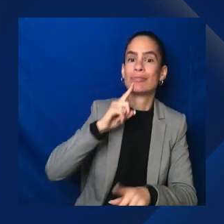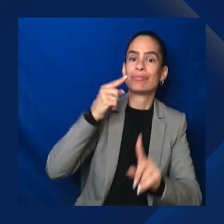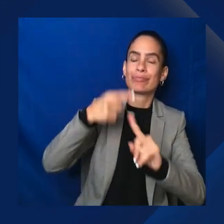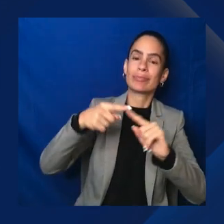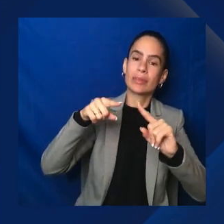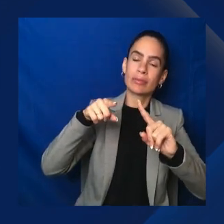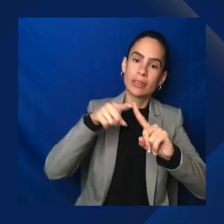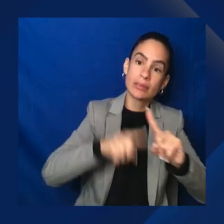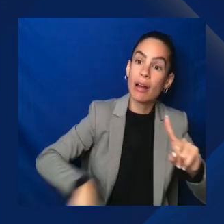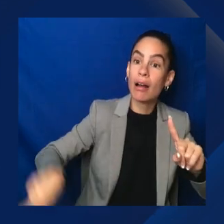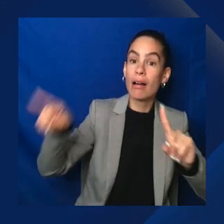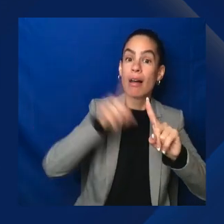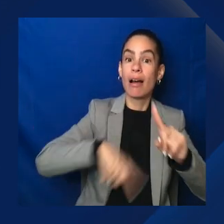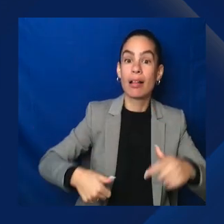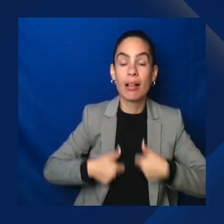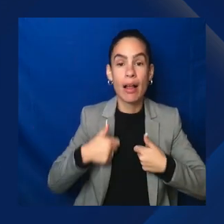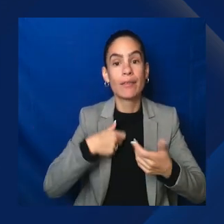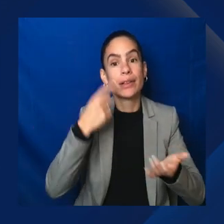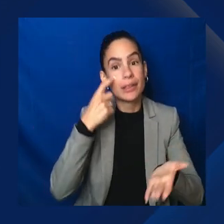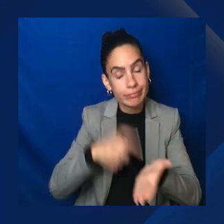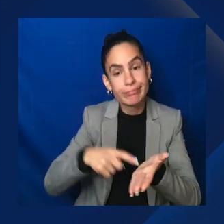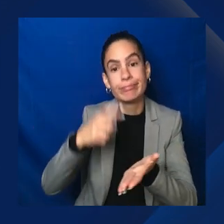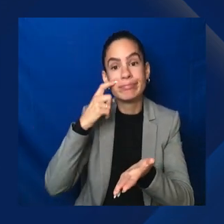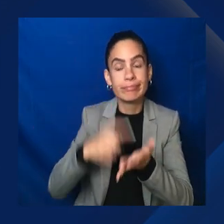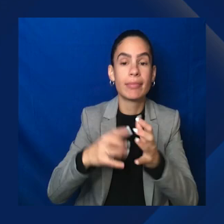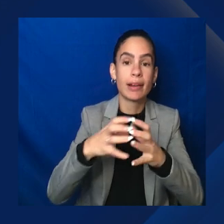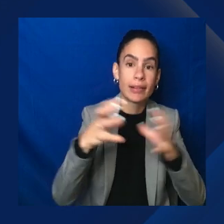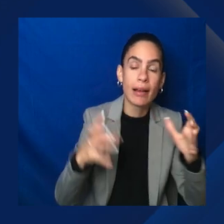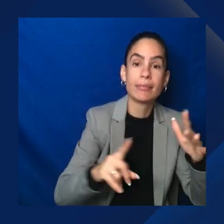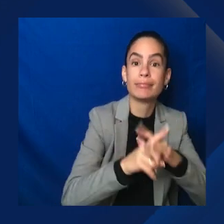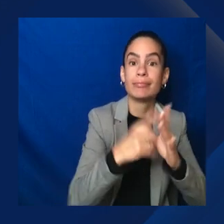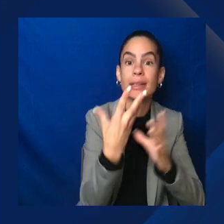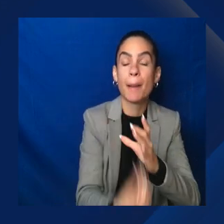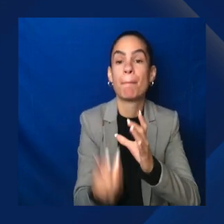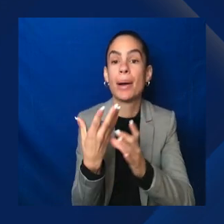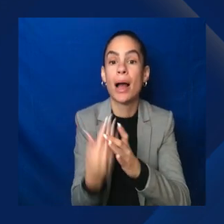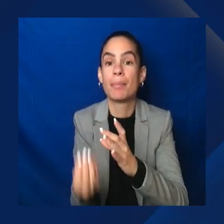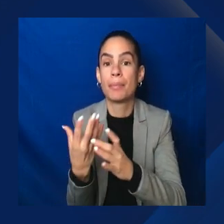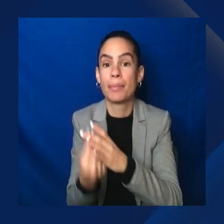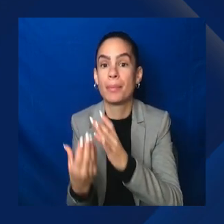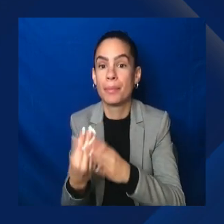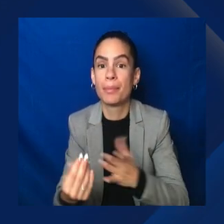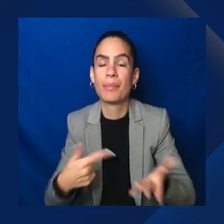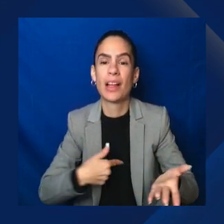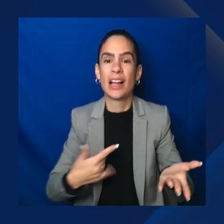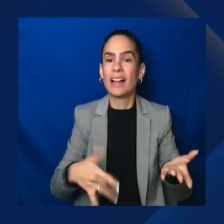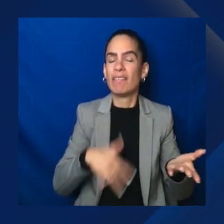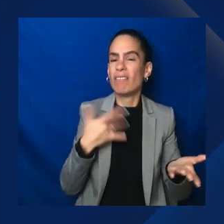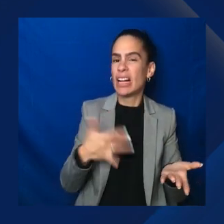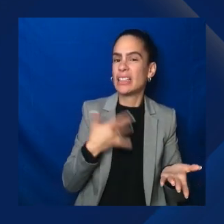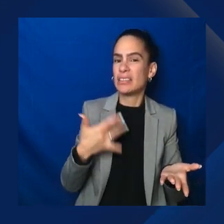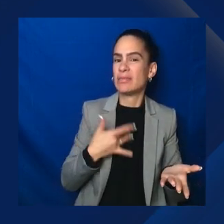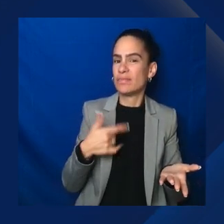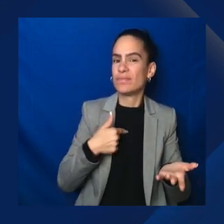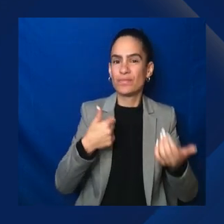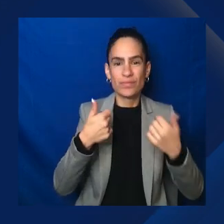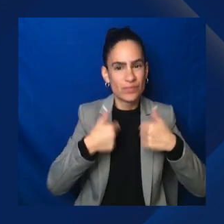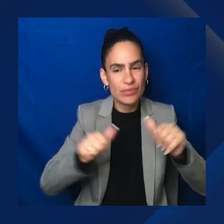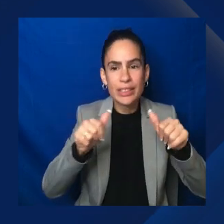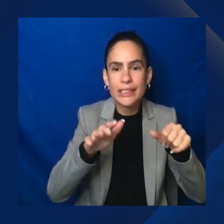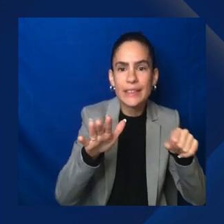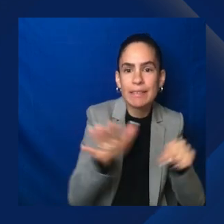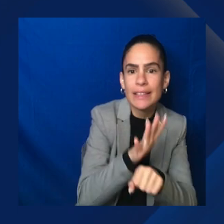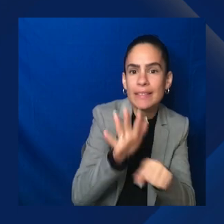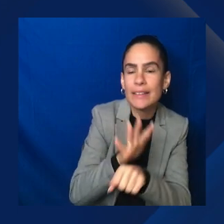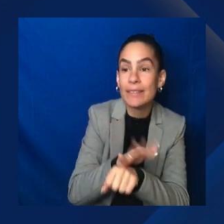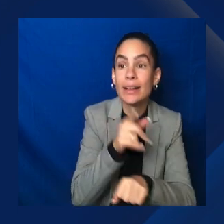so many gaps. And I feel like by bridging those gaps and providing support in some